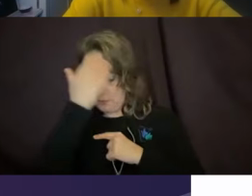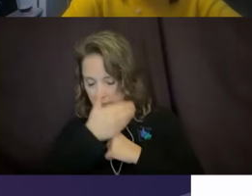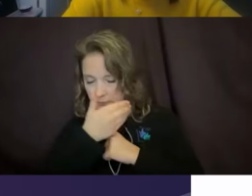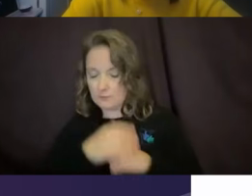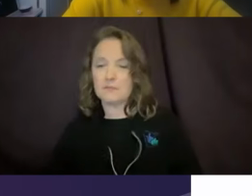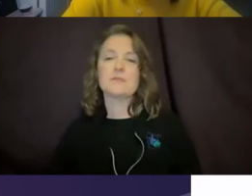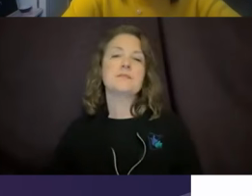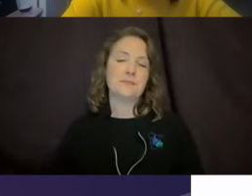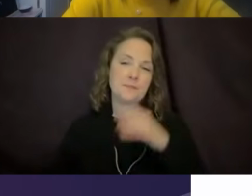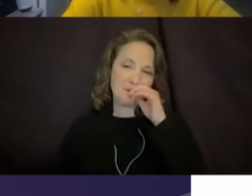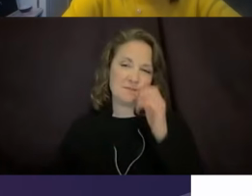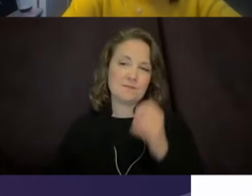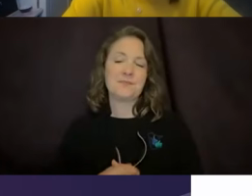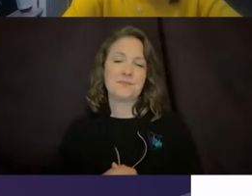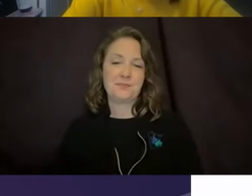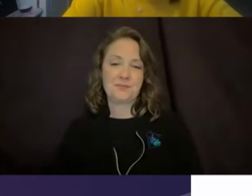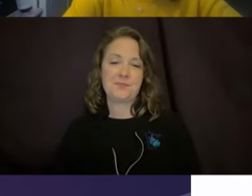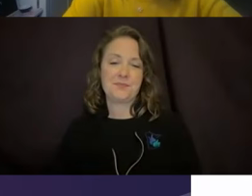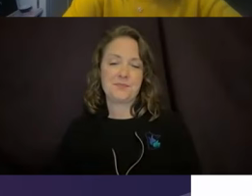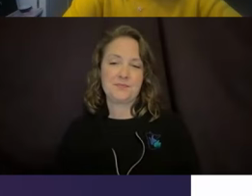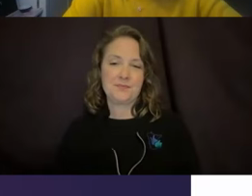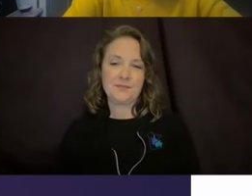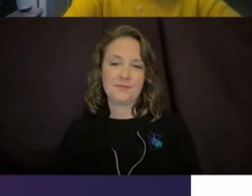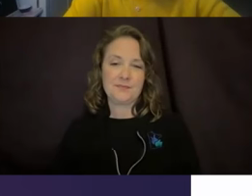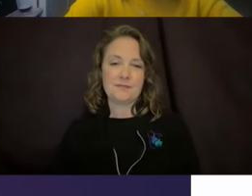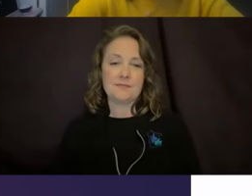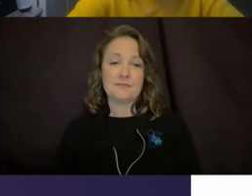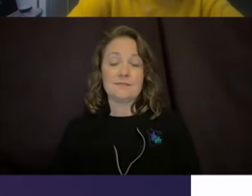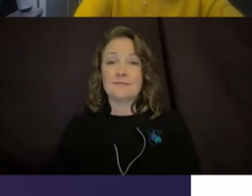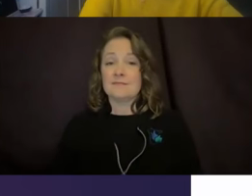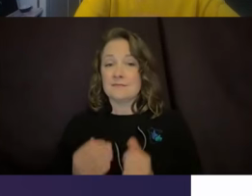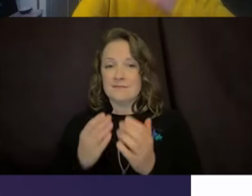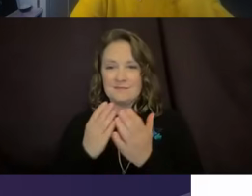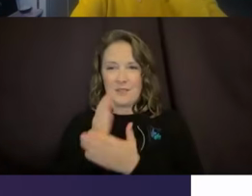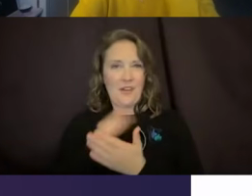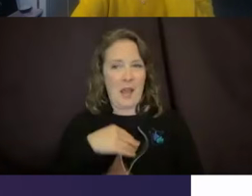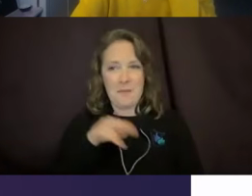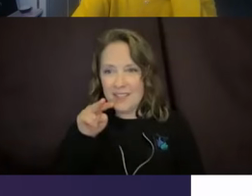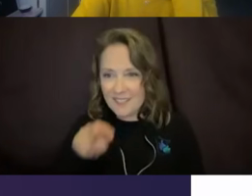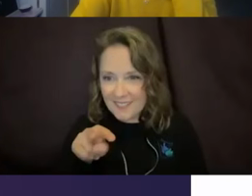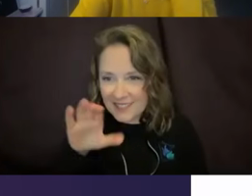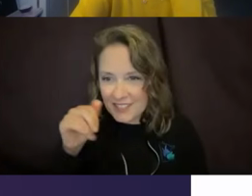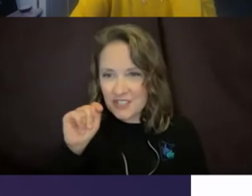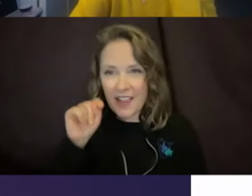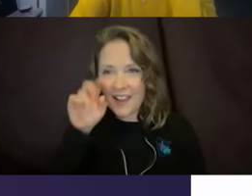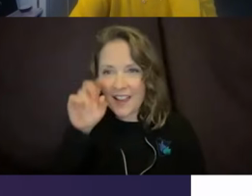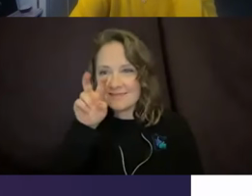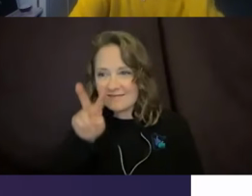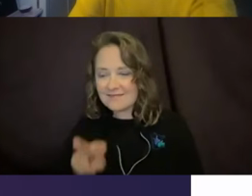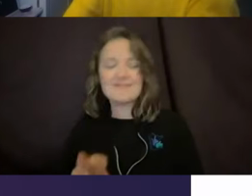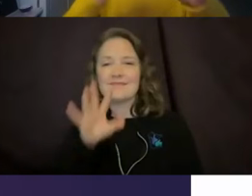of attuned to as well too. Um, all right, so I don't want to spend too much time on everything.